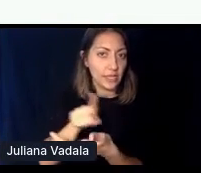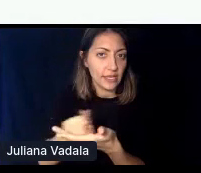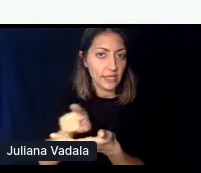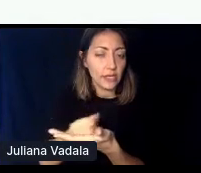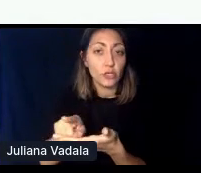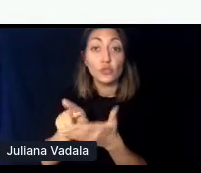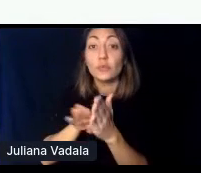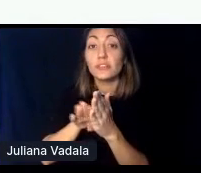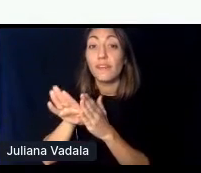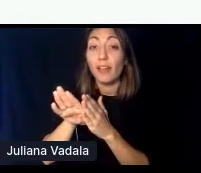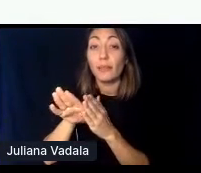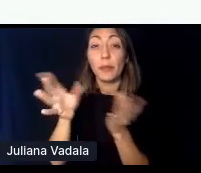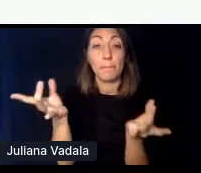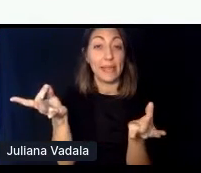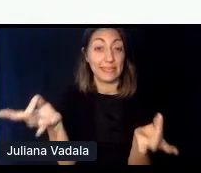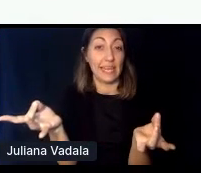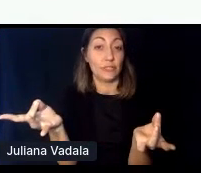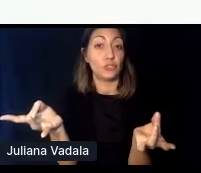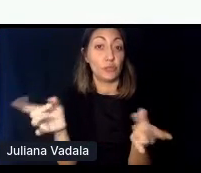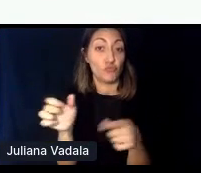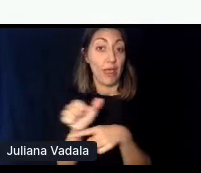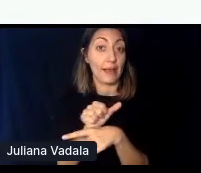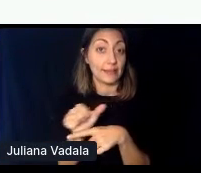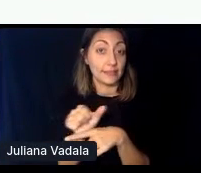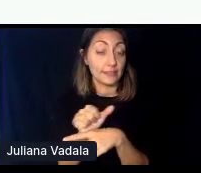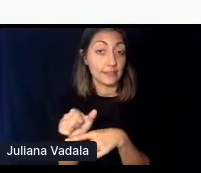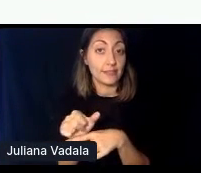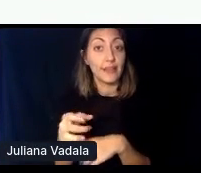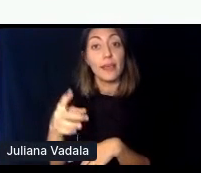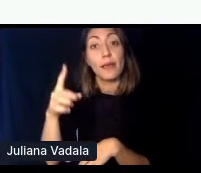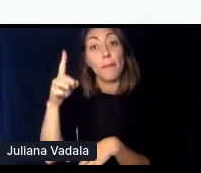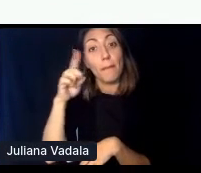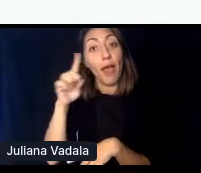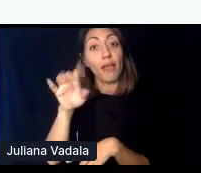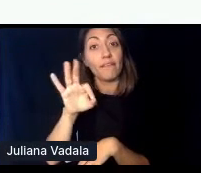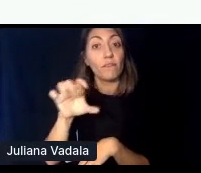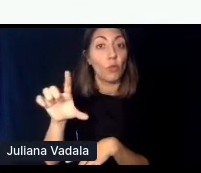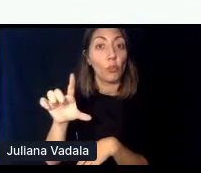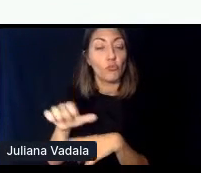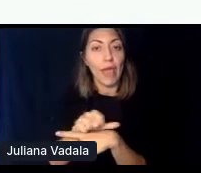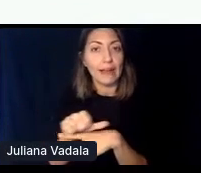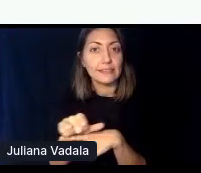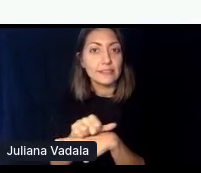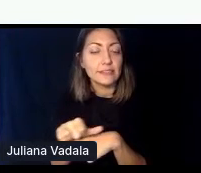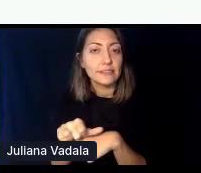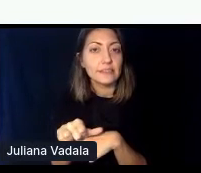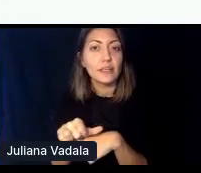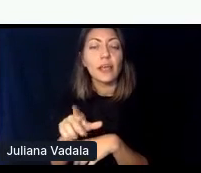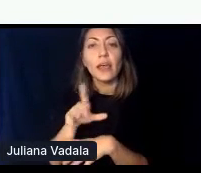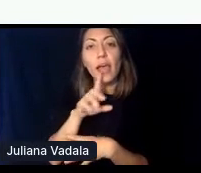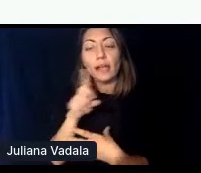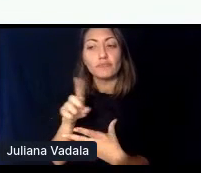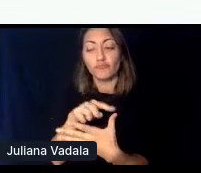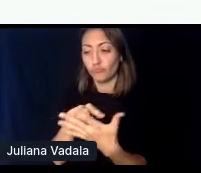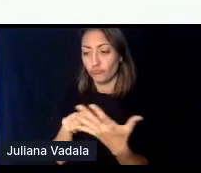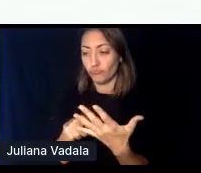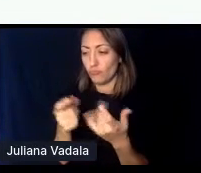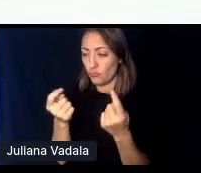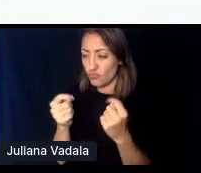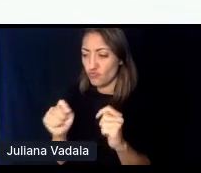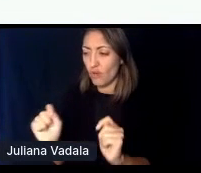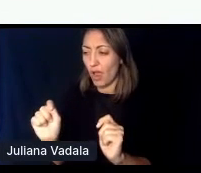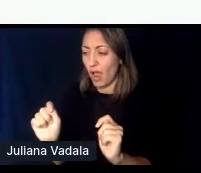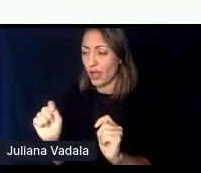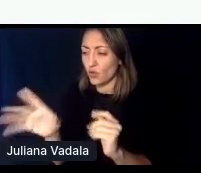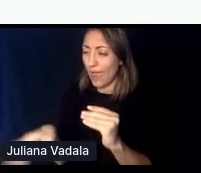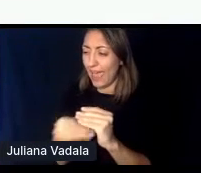a meditation practice, and applying those principles in their daily life in an ongoing basis. I